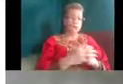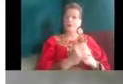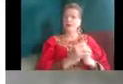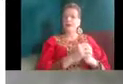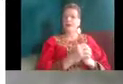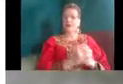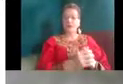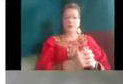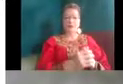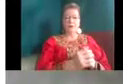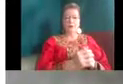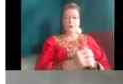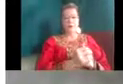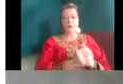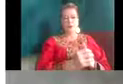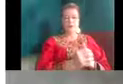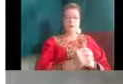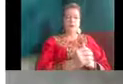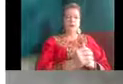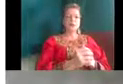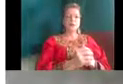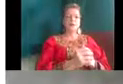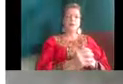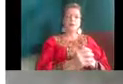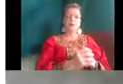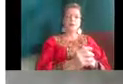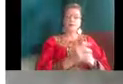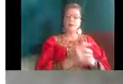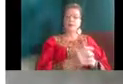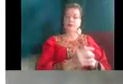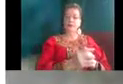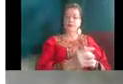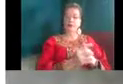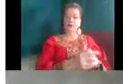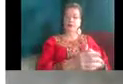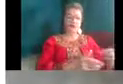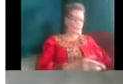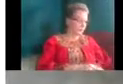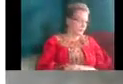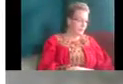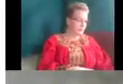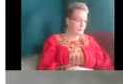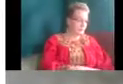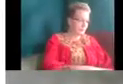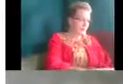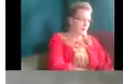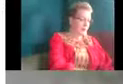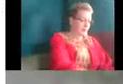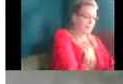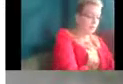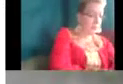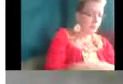so using an electric doorbell or electronic doorbell so it allows the user to press a button and alert goes off on the caregiver's phone